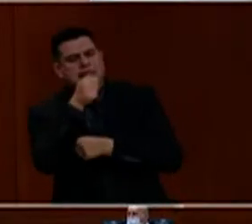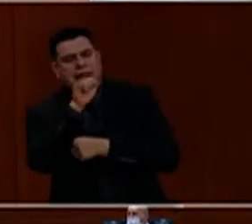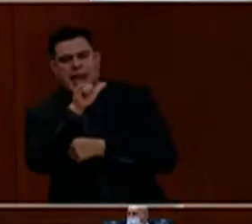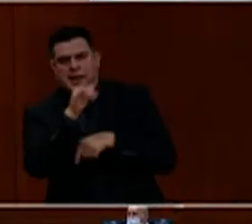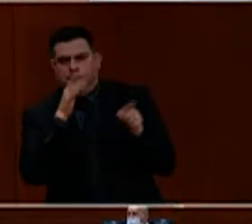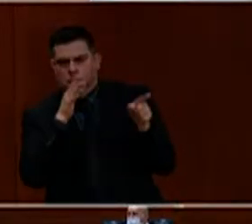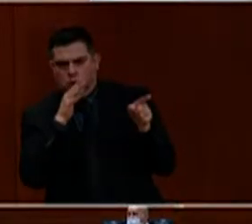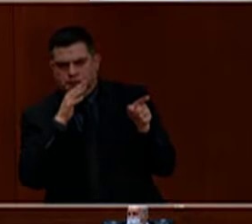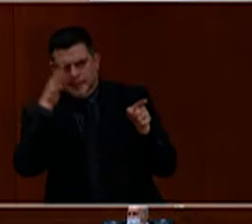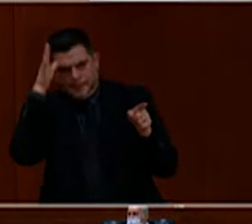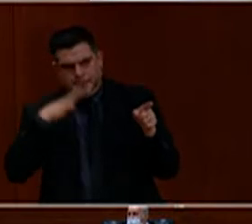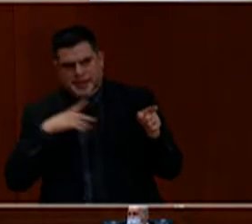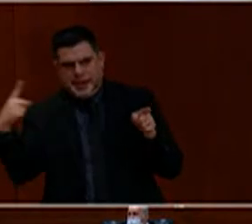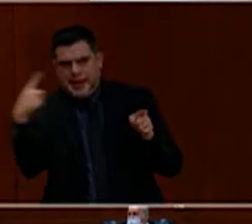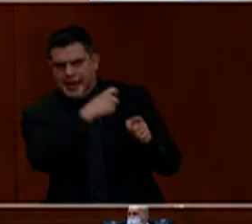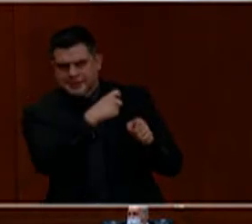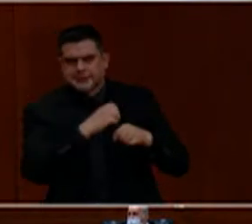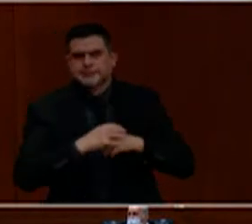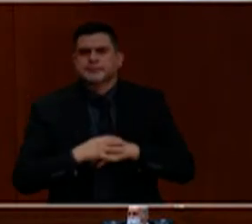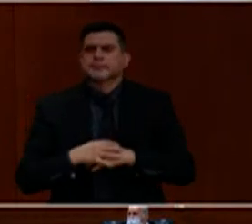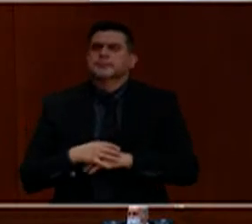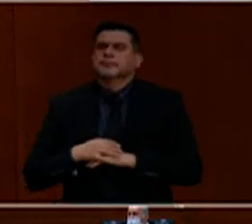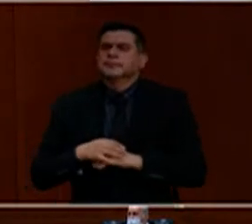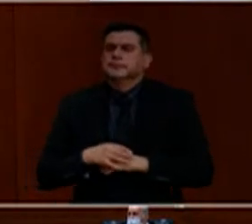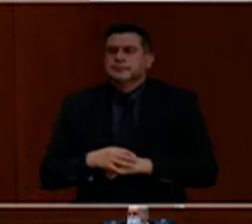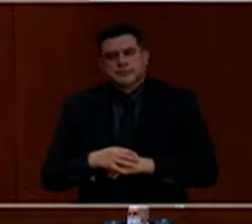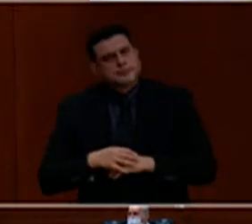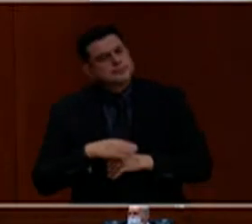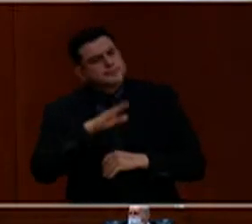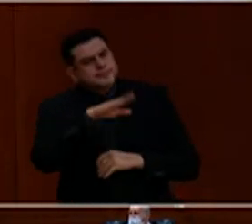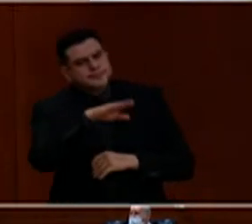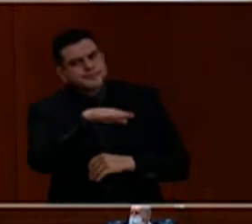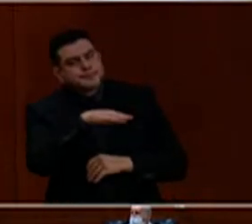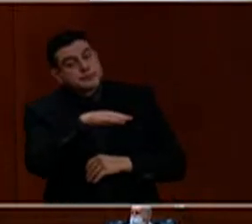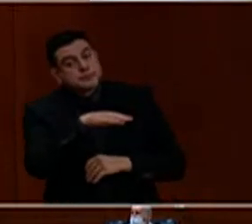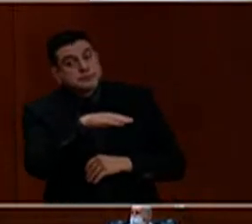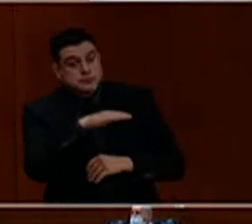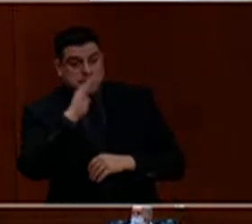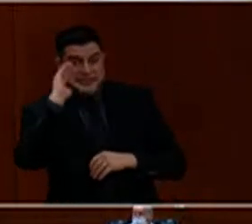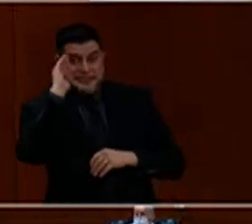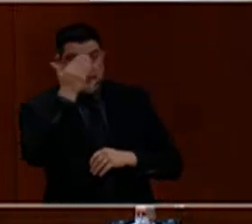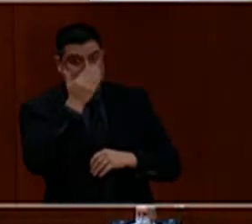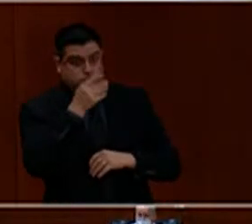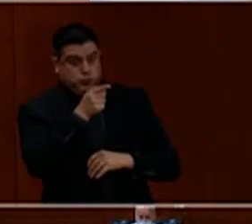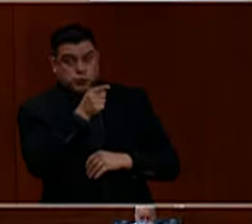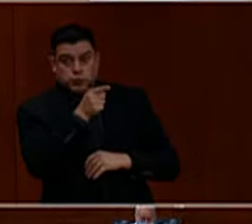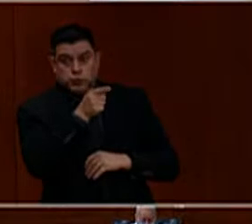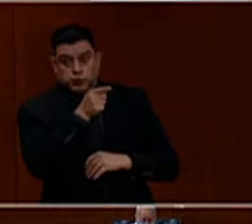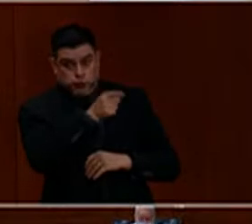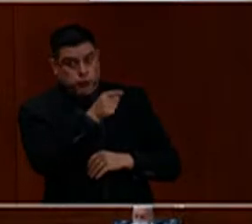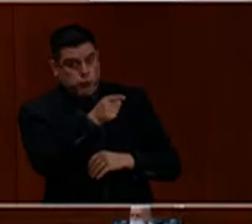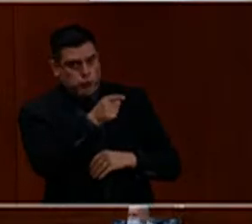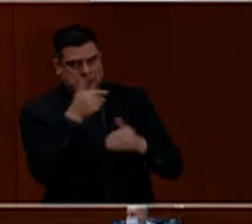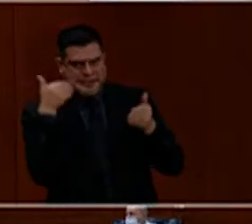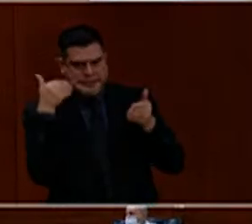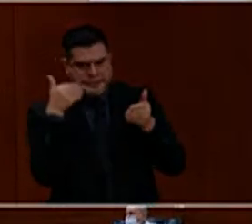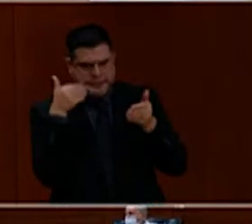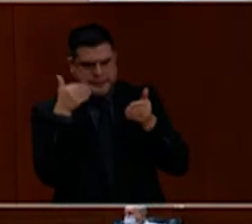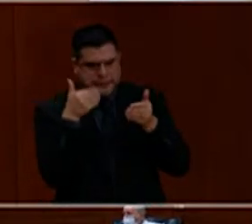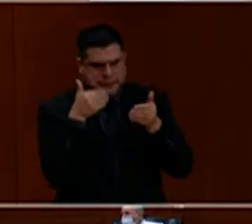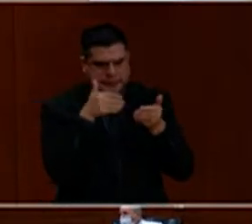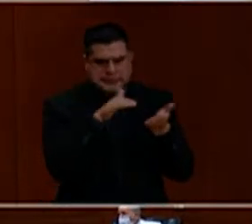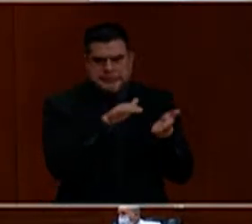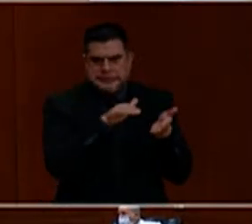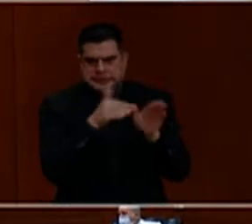Obviously, you felt like this disease, you could have succumbed to it without the help of another. Thousands of other Floridians have not